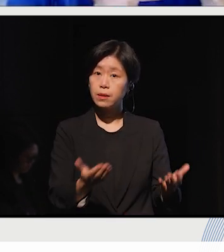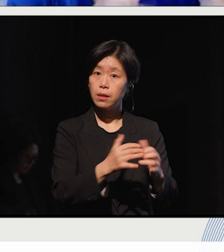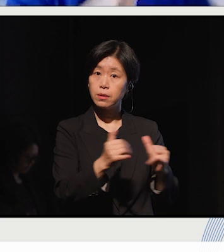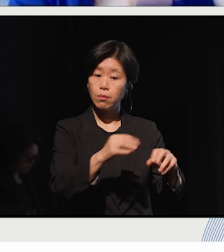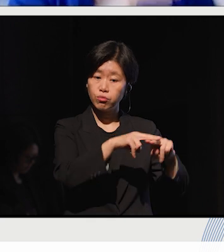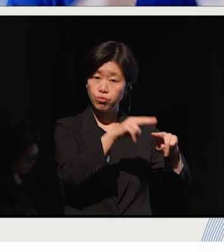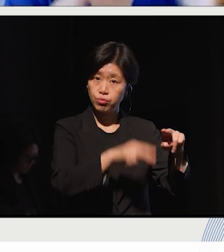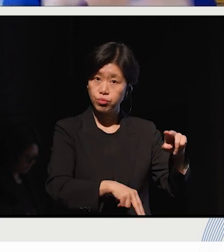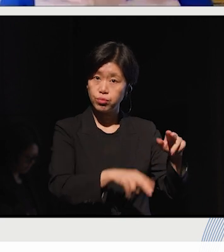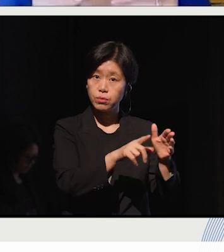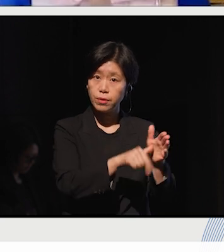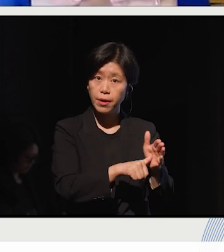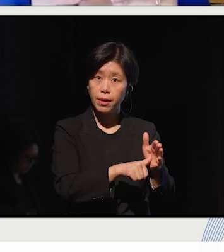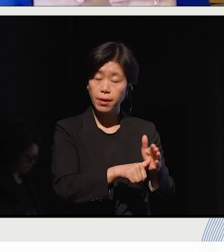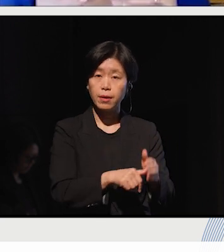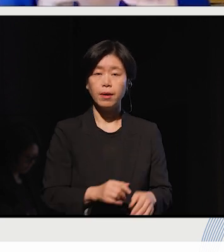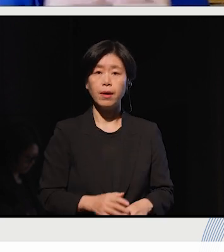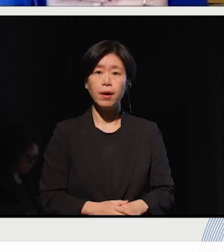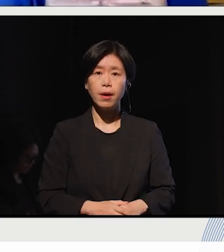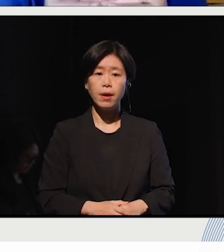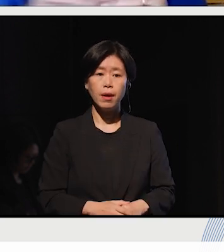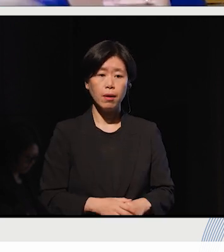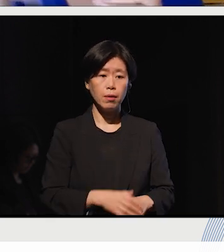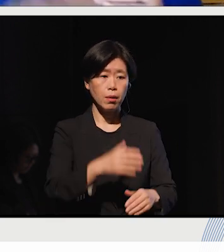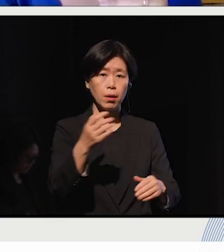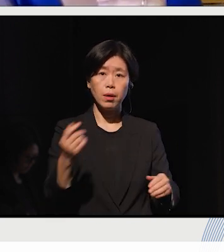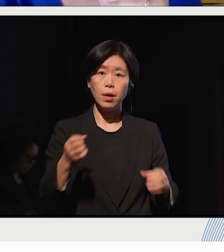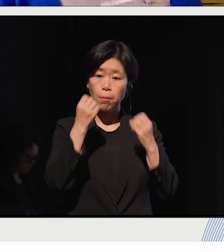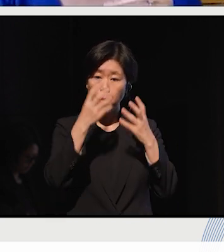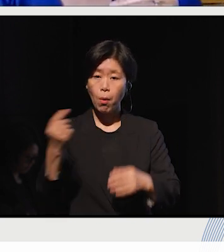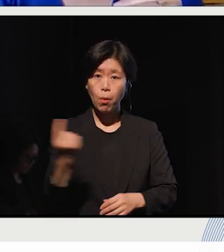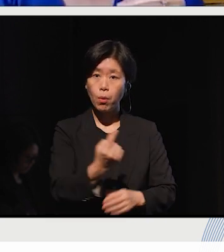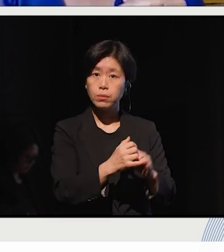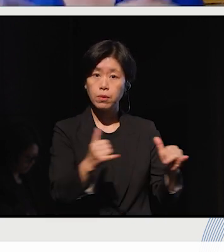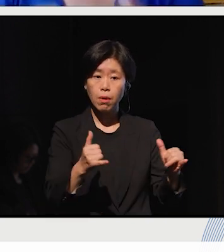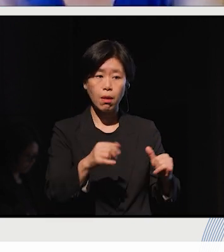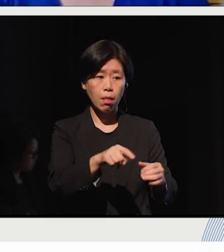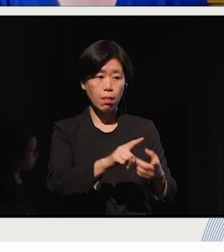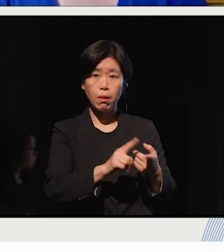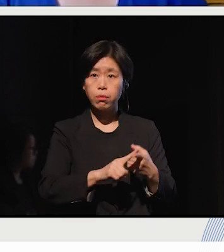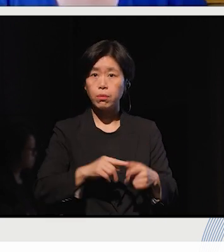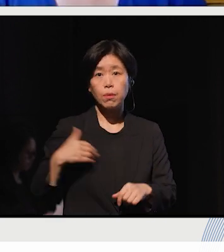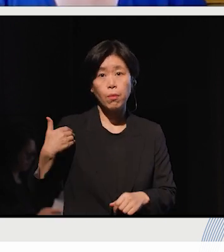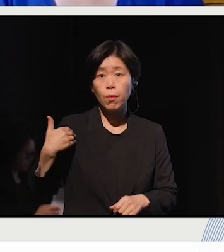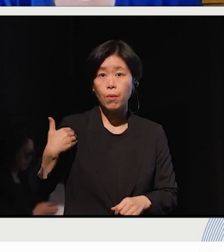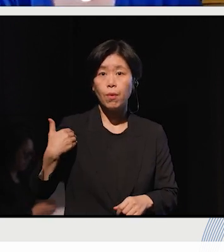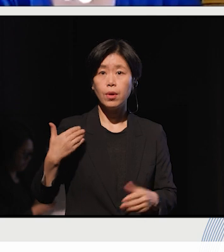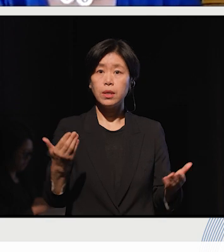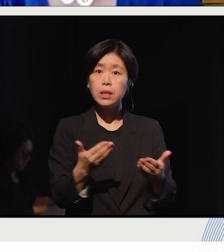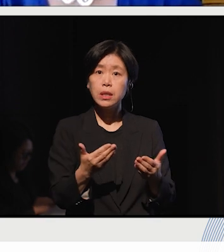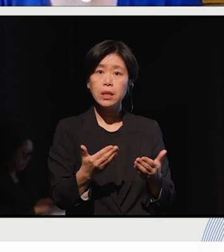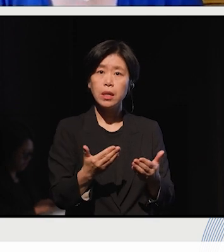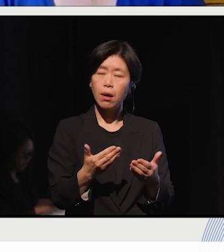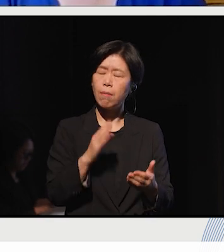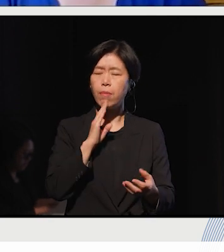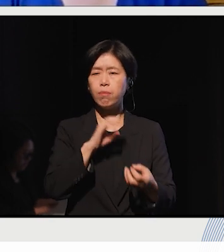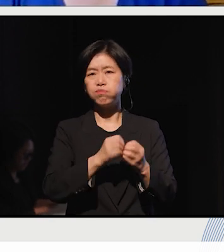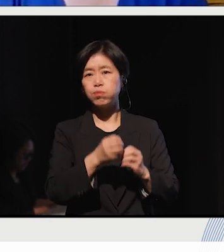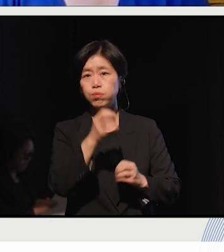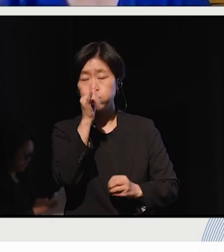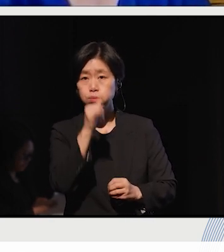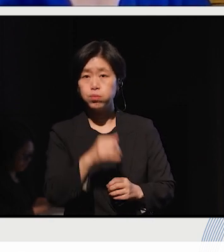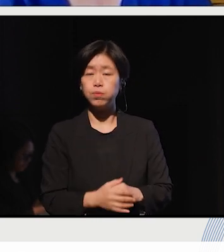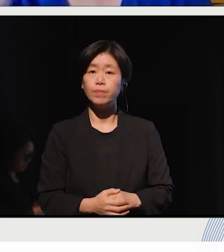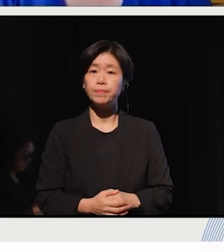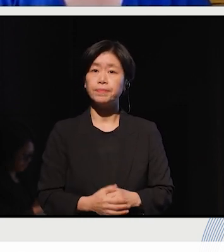don't have a policy and procedure in place and then a critical staff member leaves and nobody knows what those policies and procedures